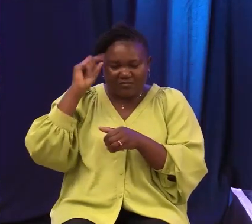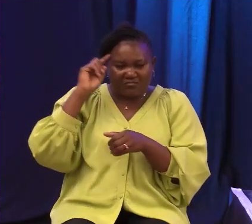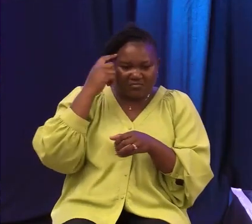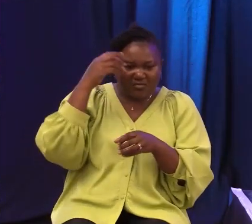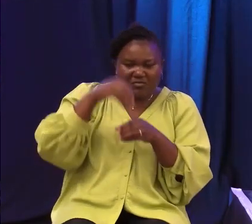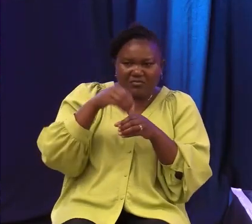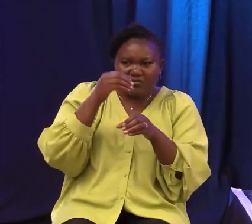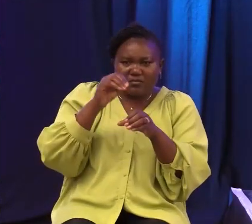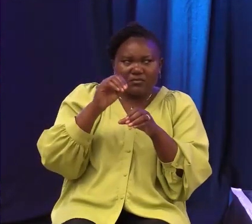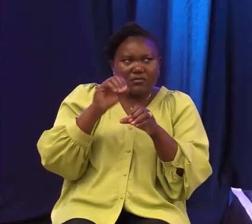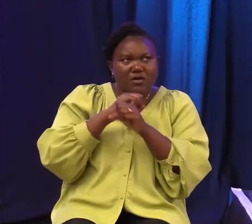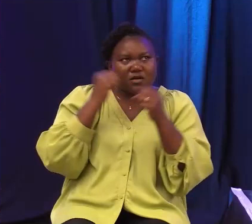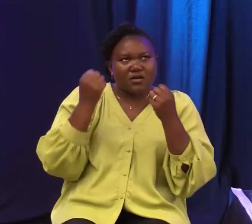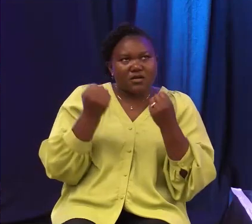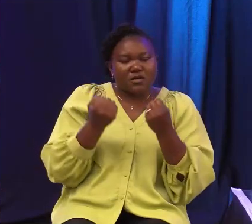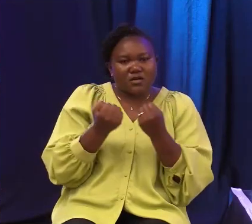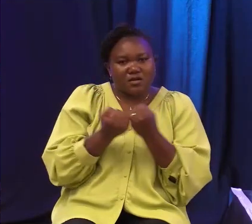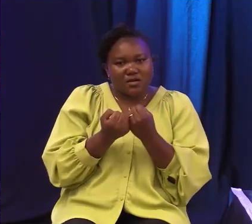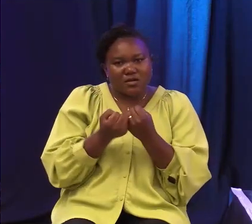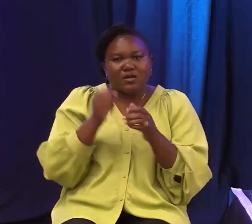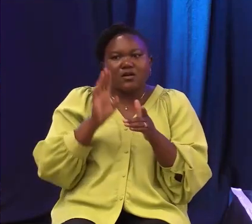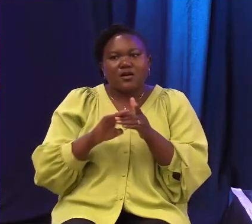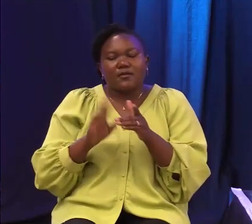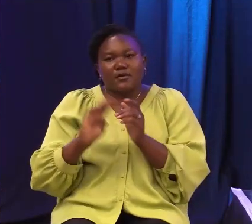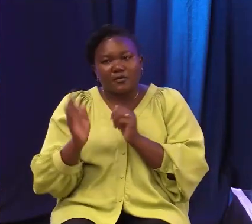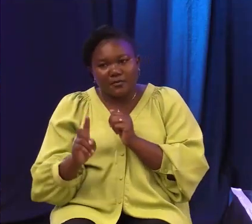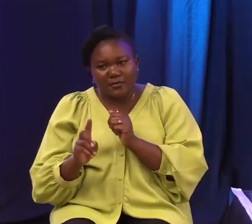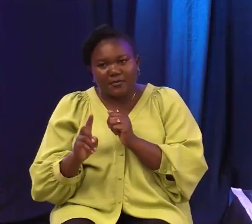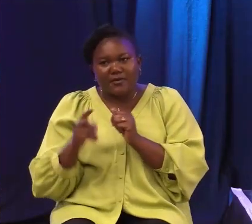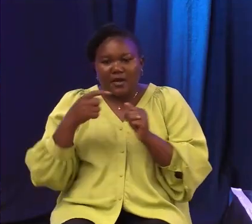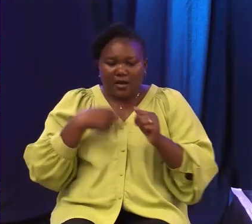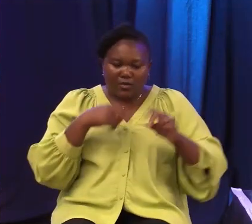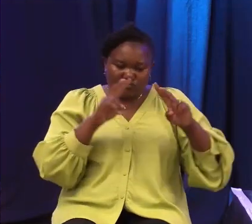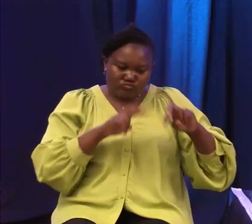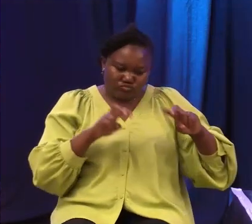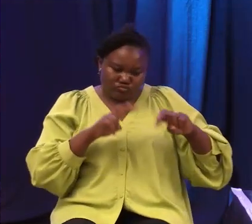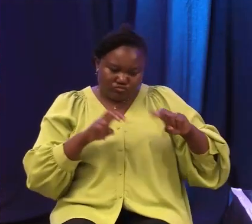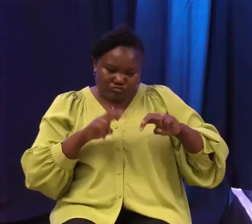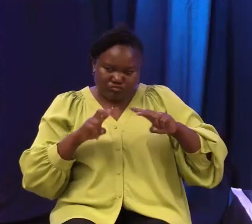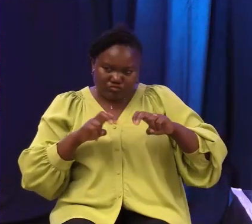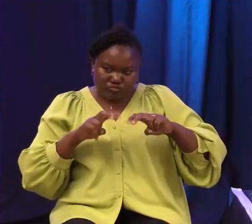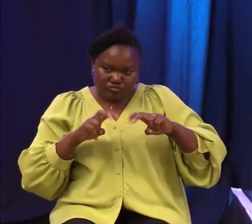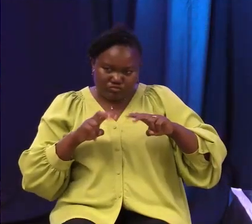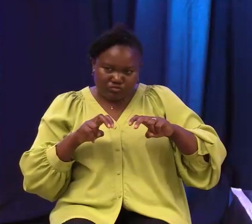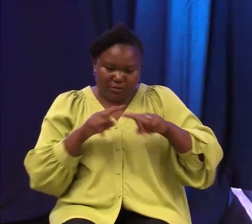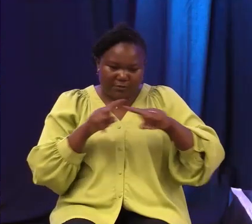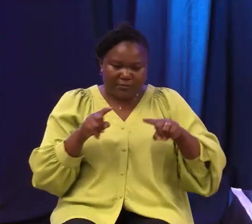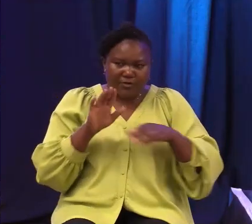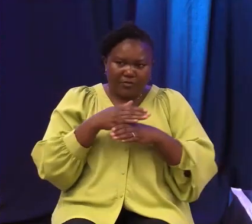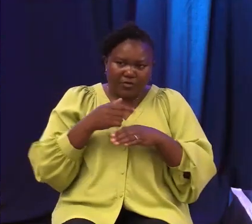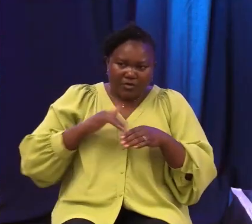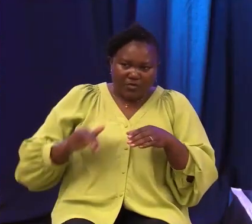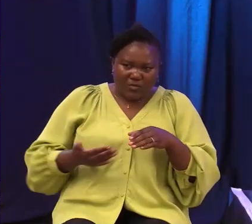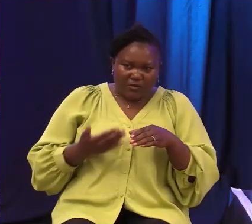the organization is all about. I researched references so I could have a